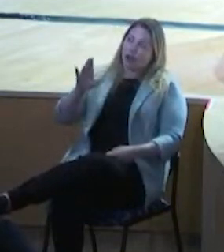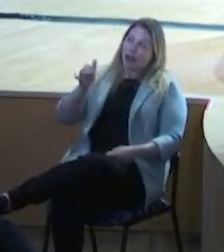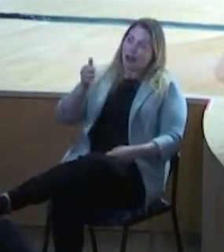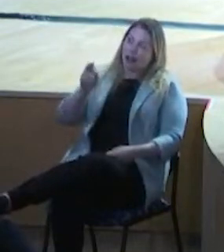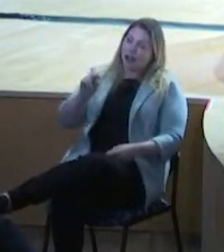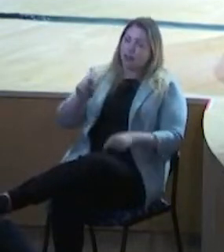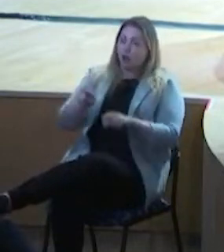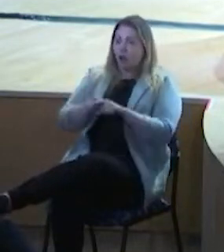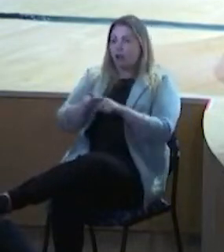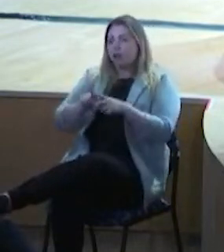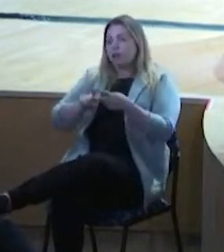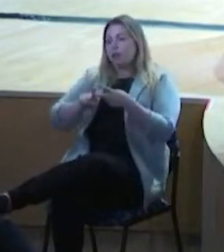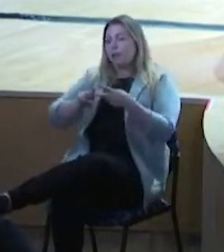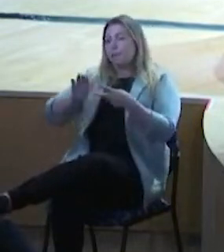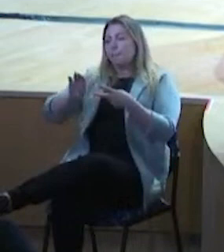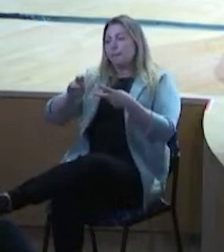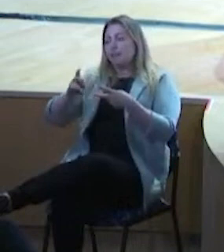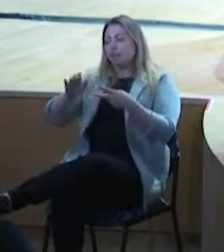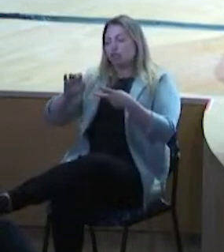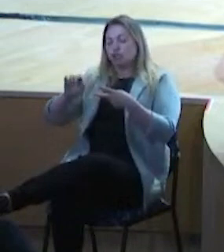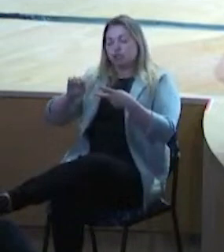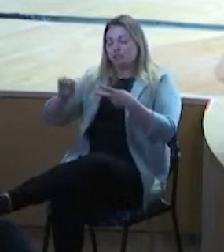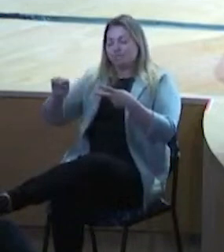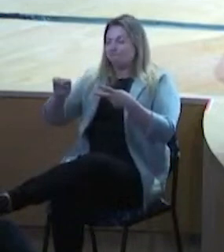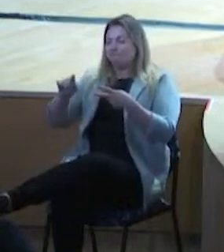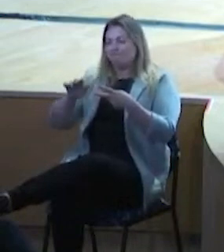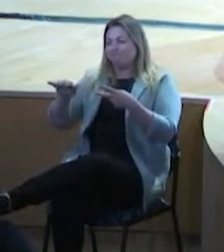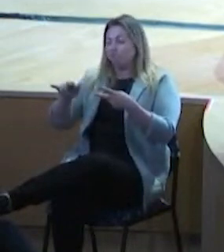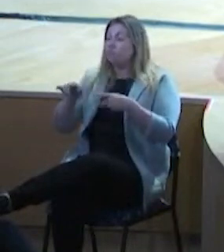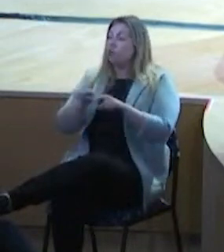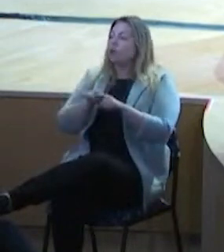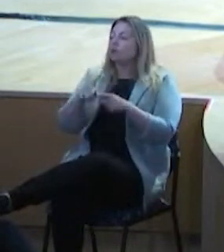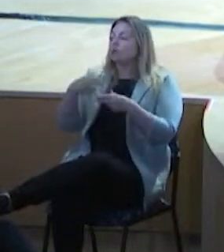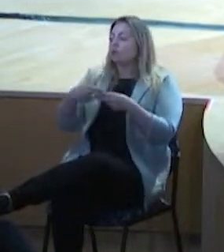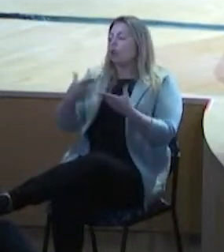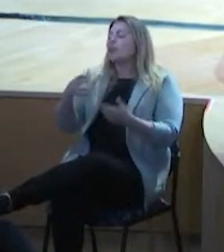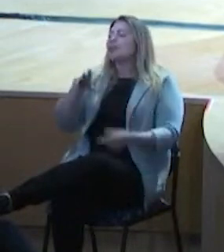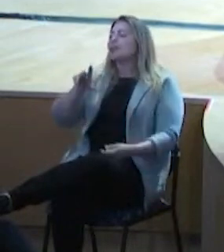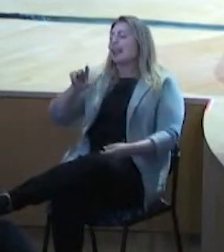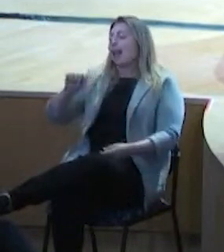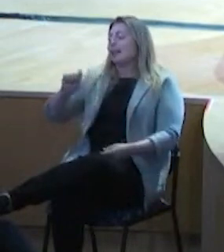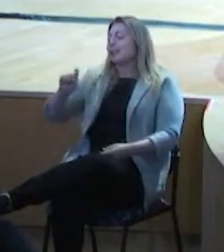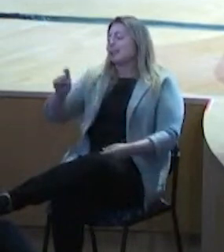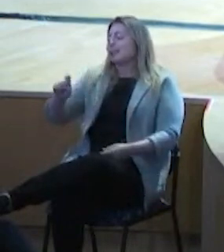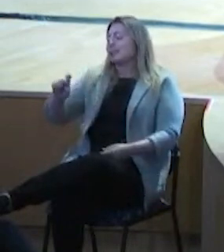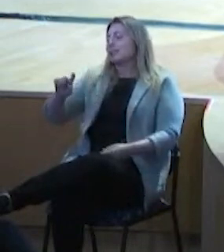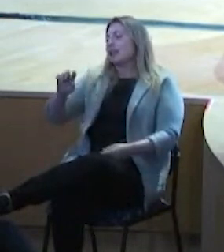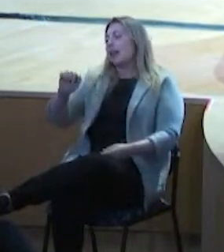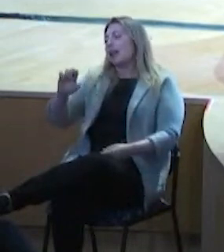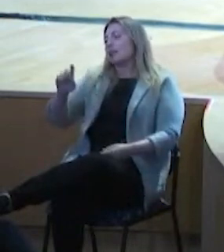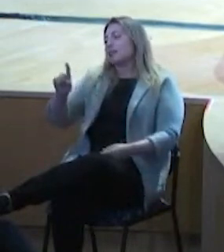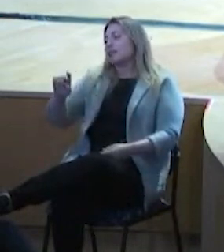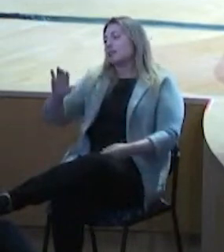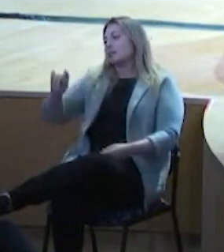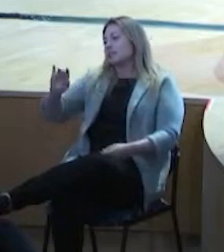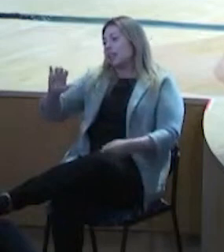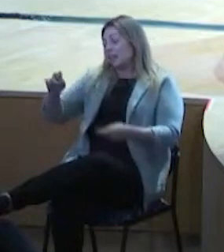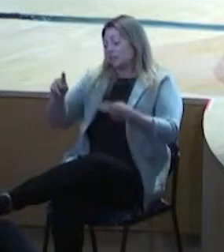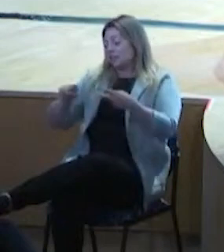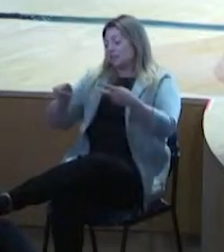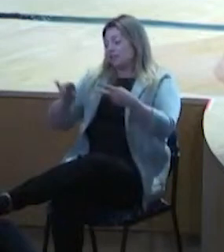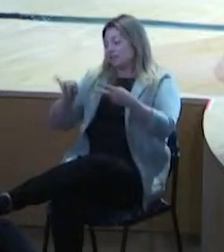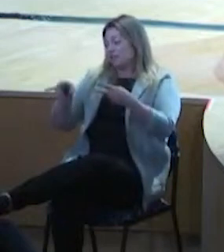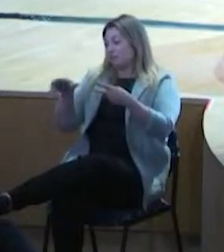Mexicas, and sometimes they also know them as Aztecs. So this is a way of providing a good